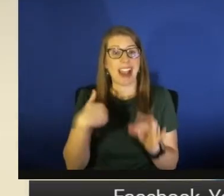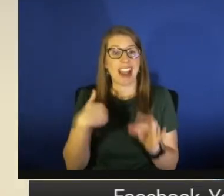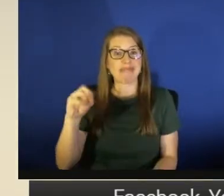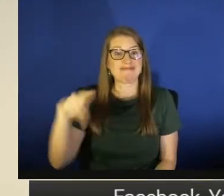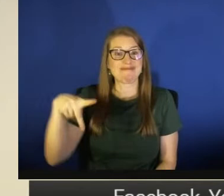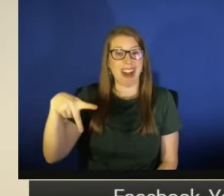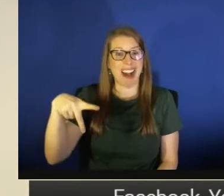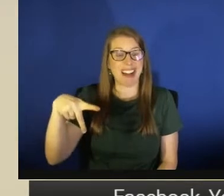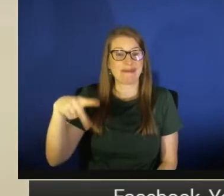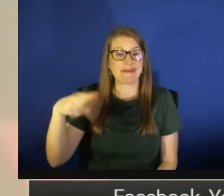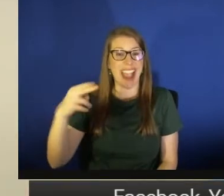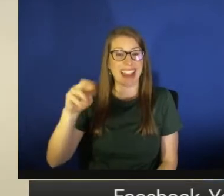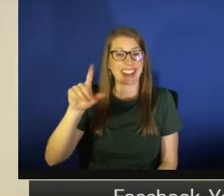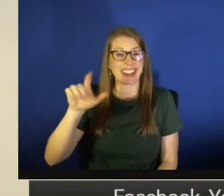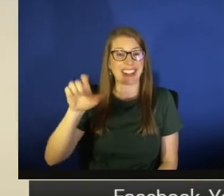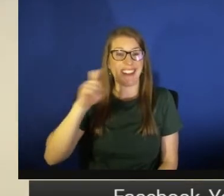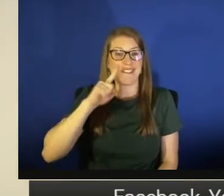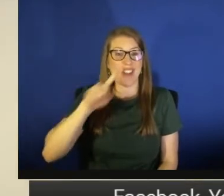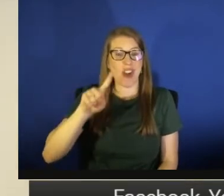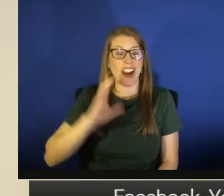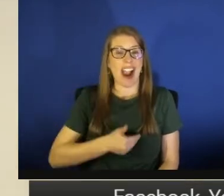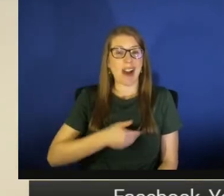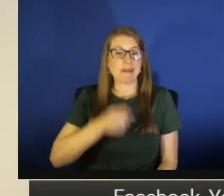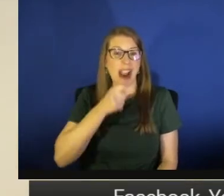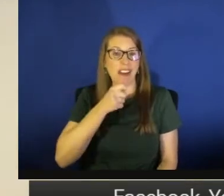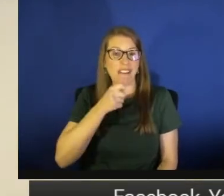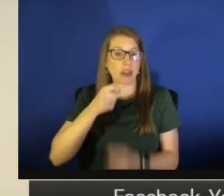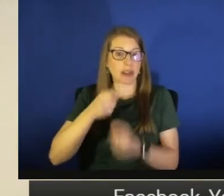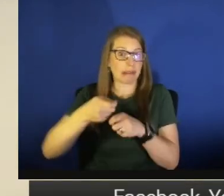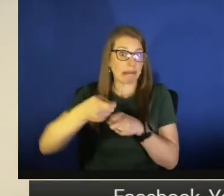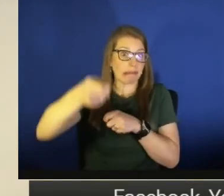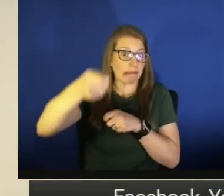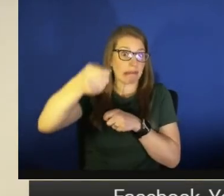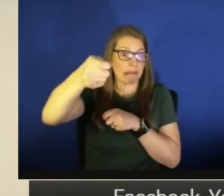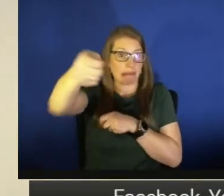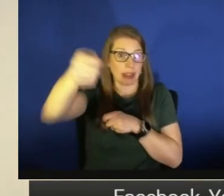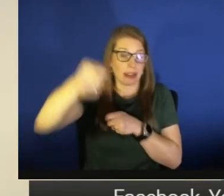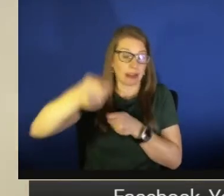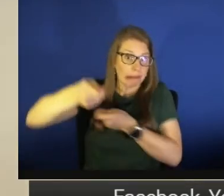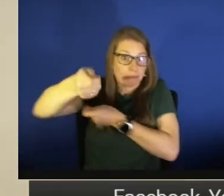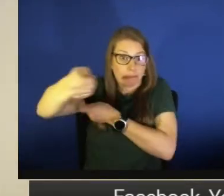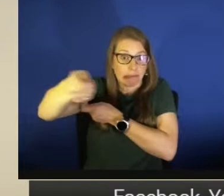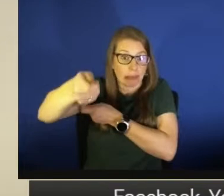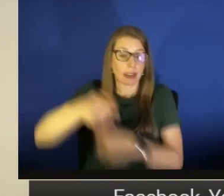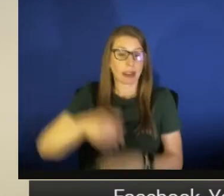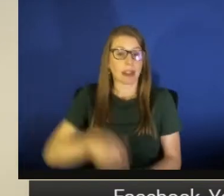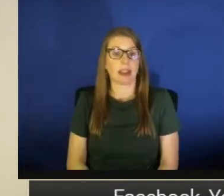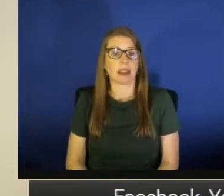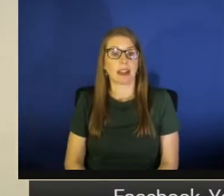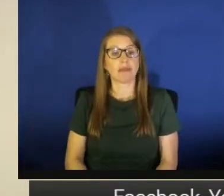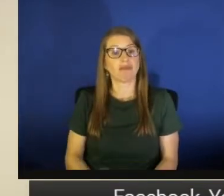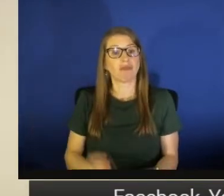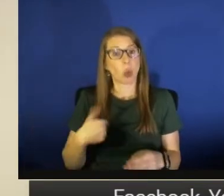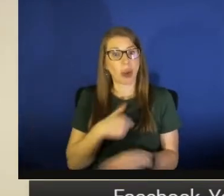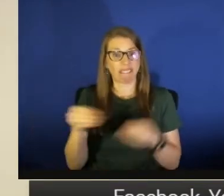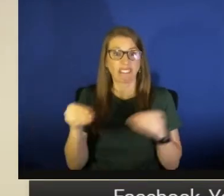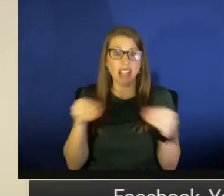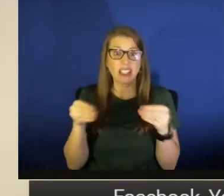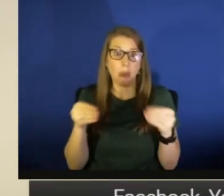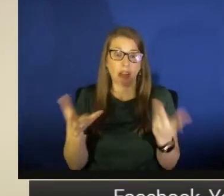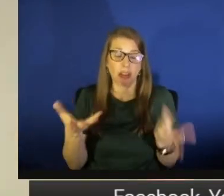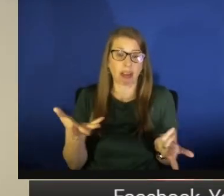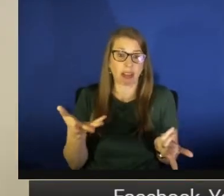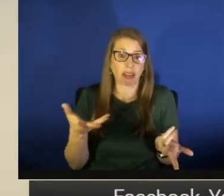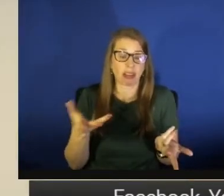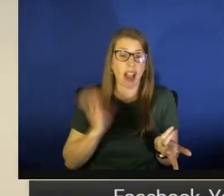our microphones to try to create some distance. So I really showed us our flexibility, which we are flexible in our roles